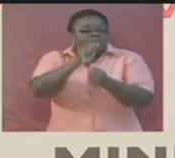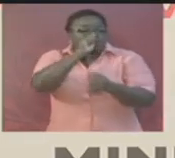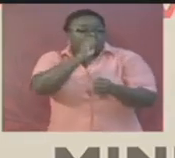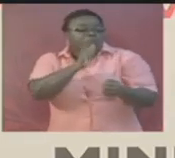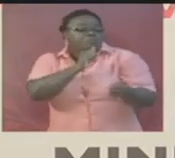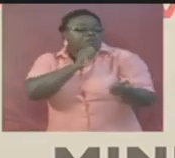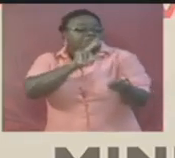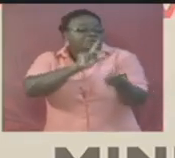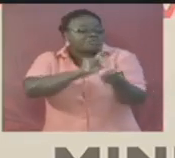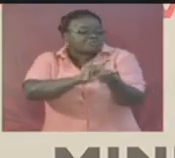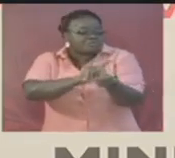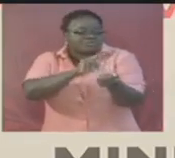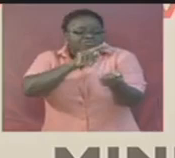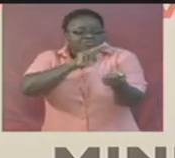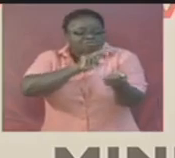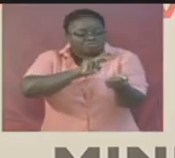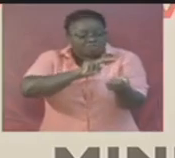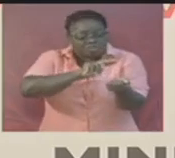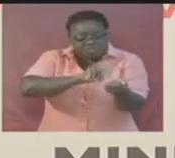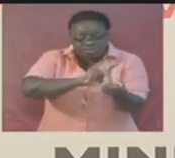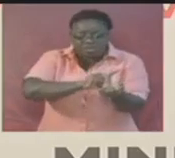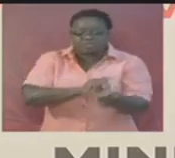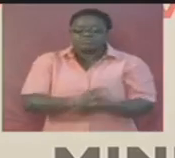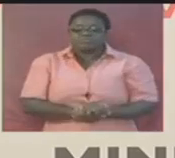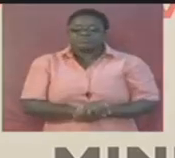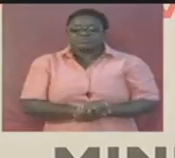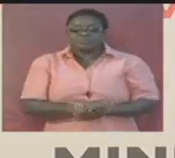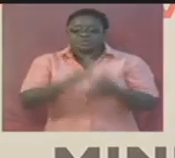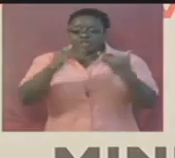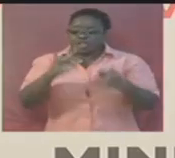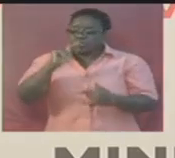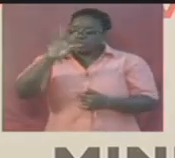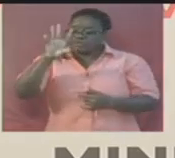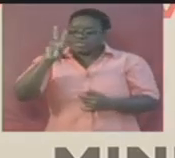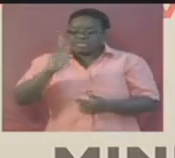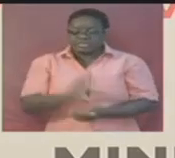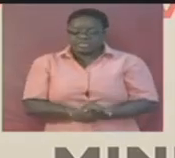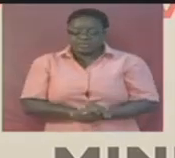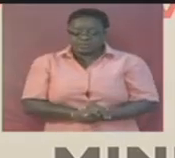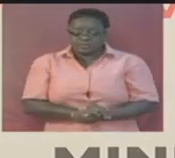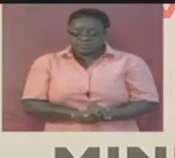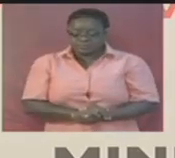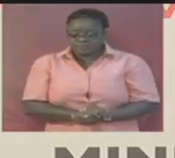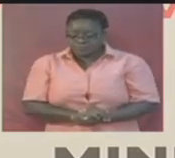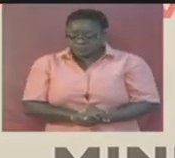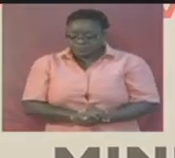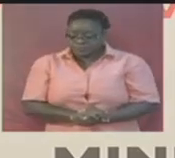and civil society. We go next to TV6, please.